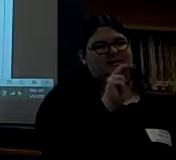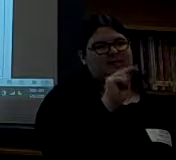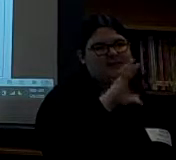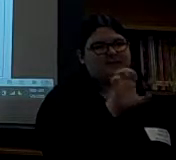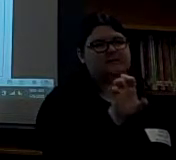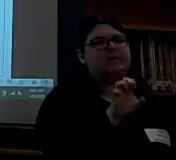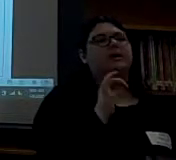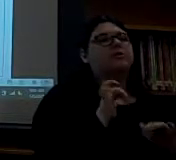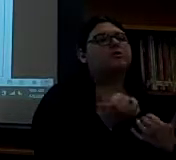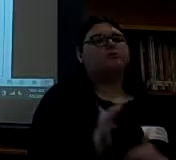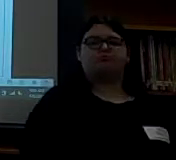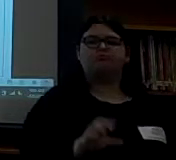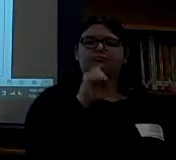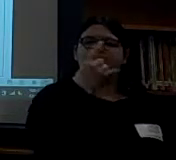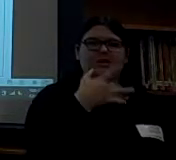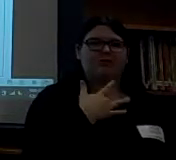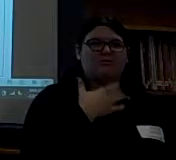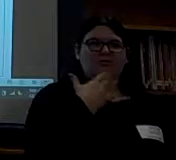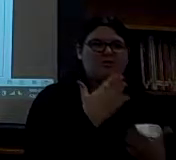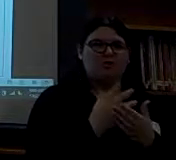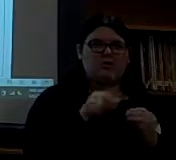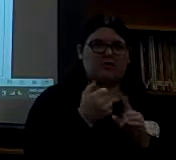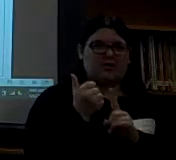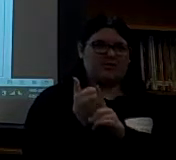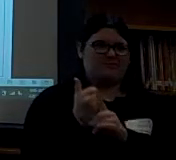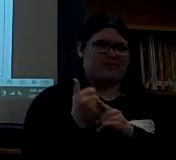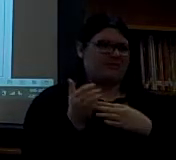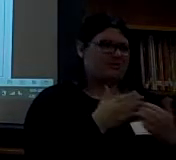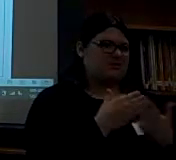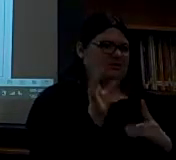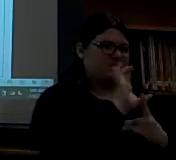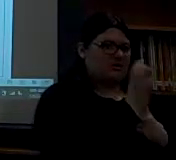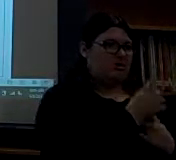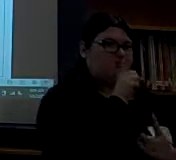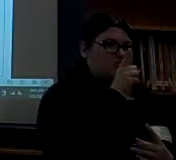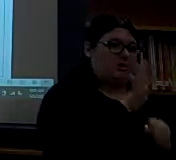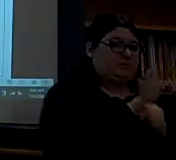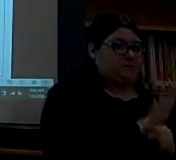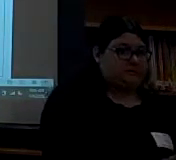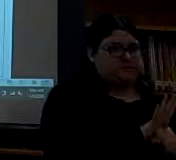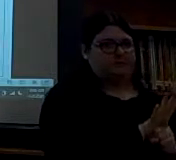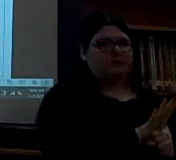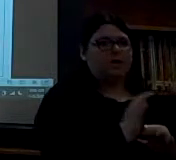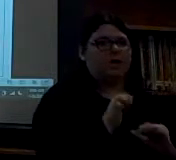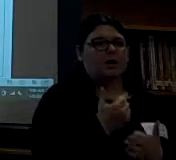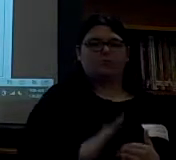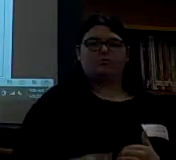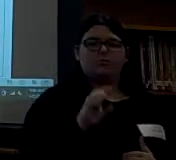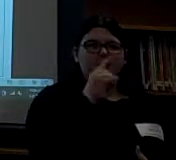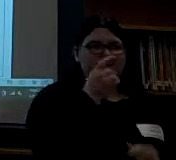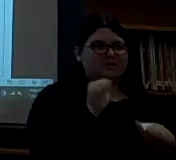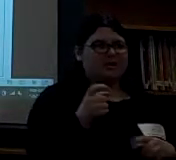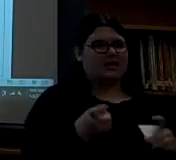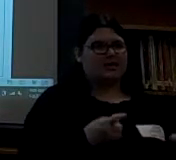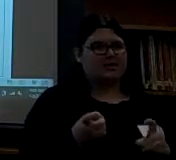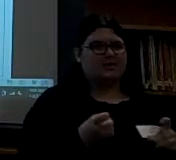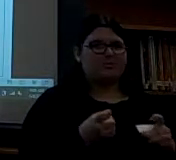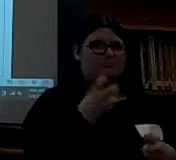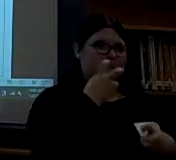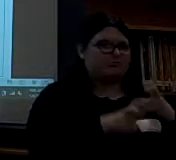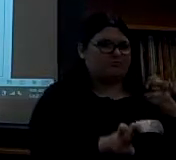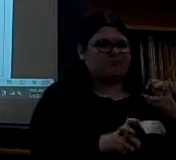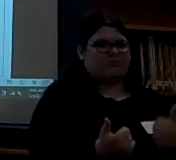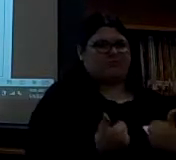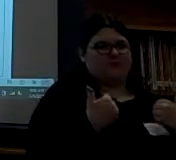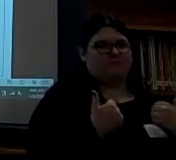good about themselves, despite the fact that we live in this culture that's really high pressure. And how do we raise kids who can handle the difficulties